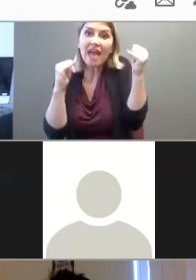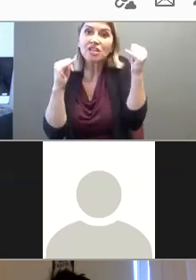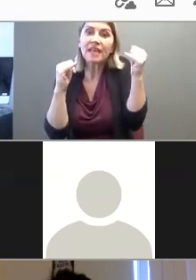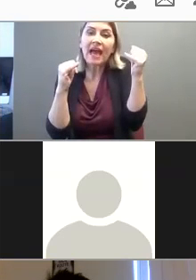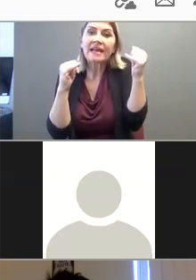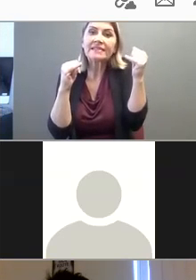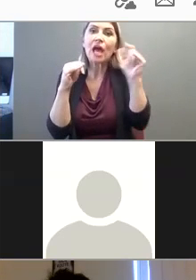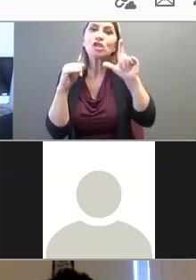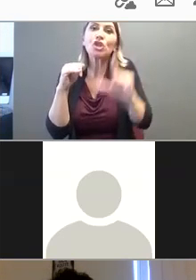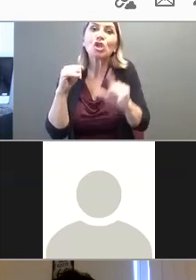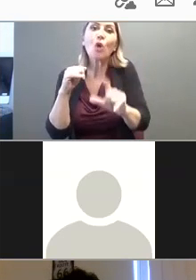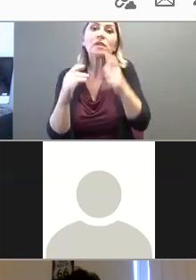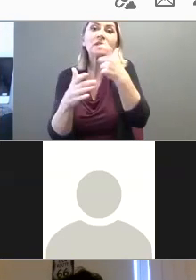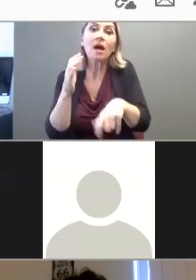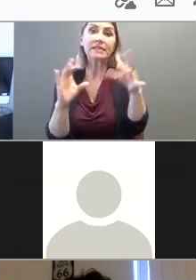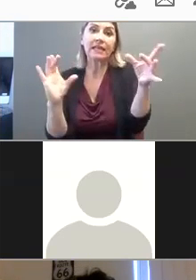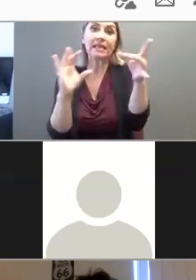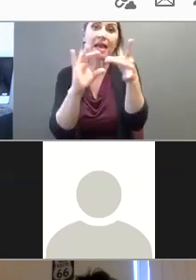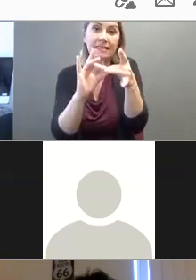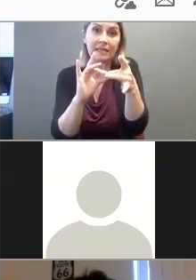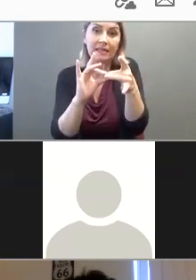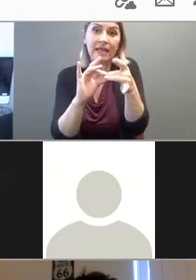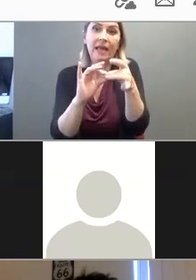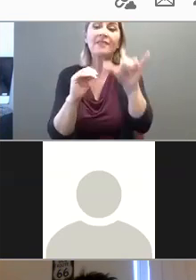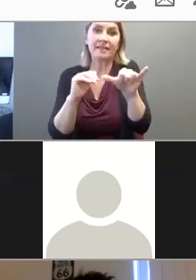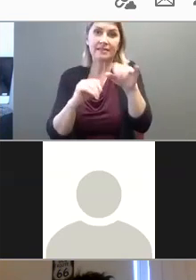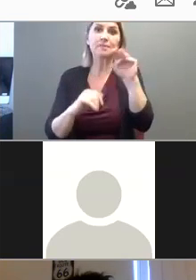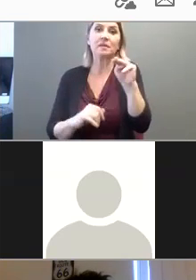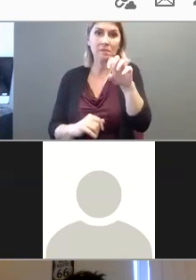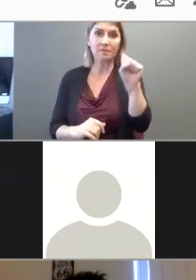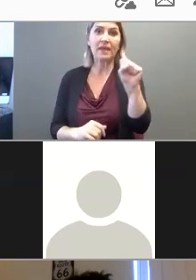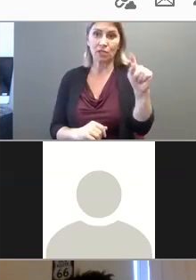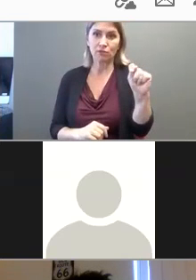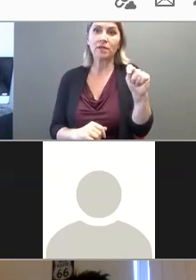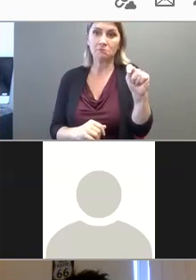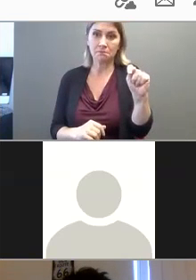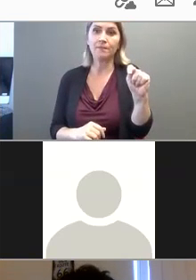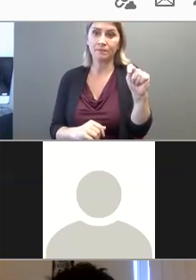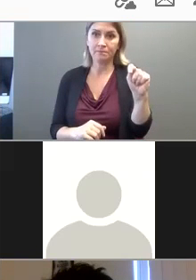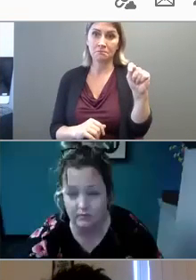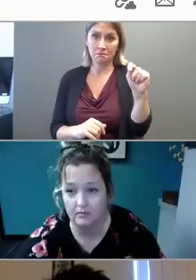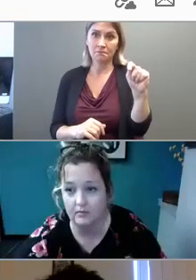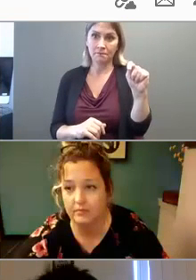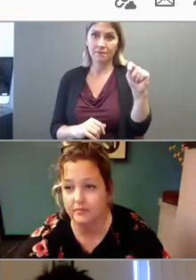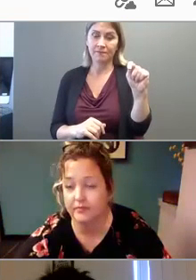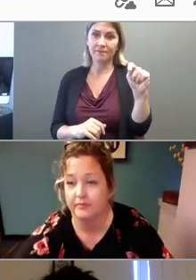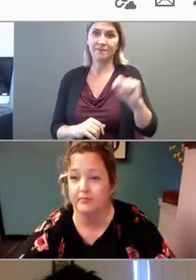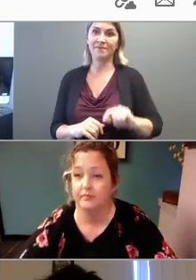least cost in order to connect them, that ends up being the minimum spanning tree as well for this entire graph,